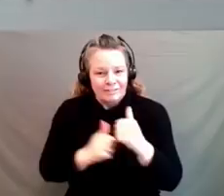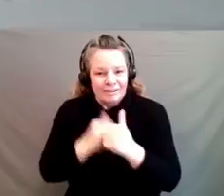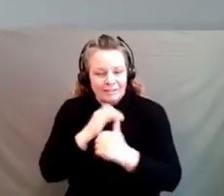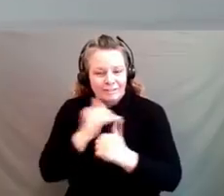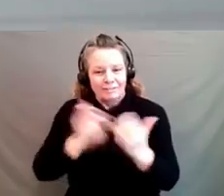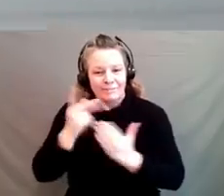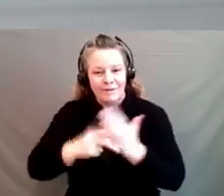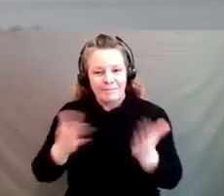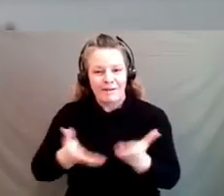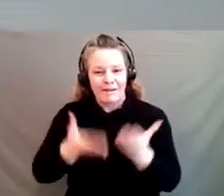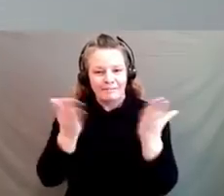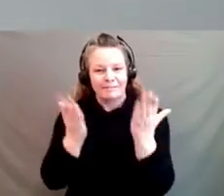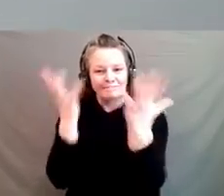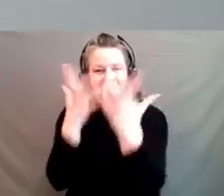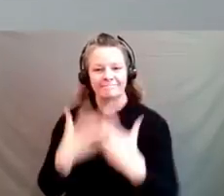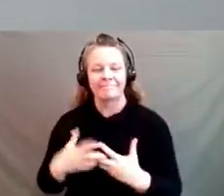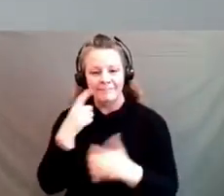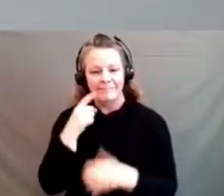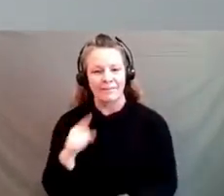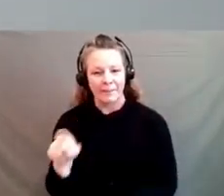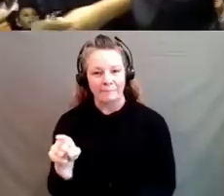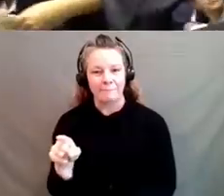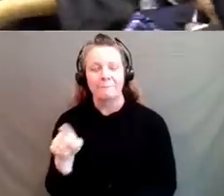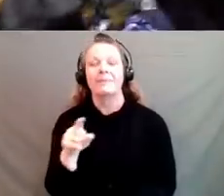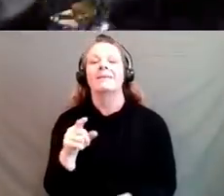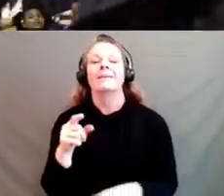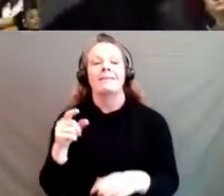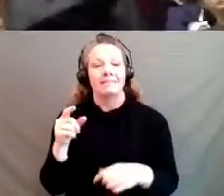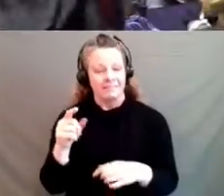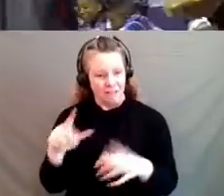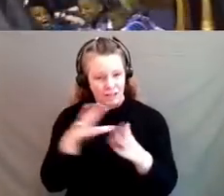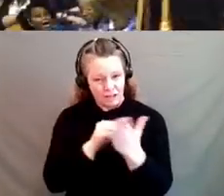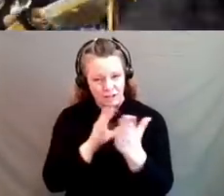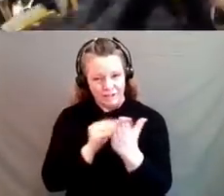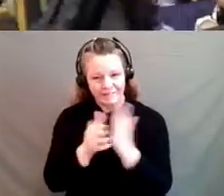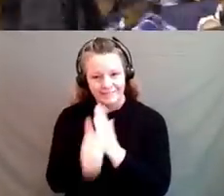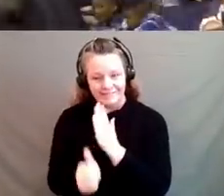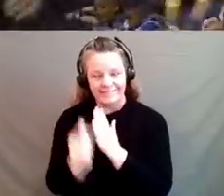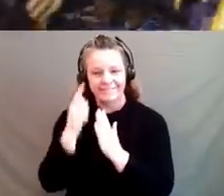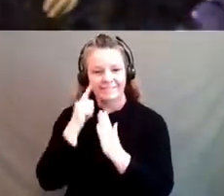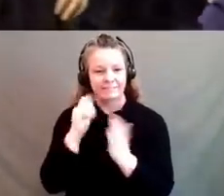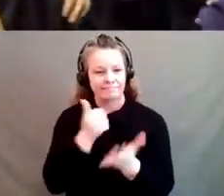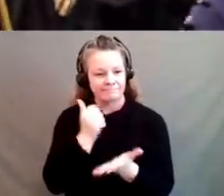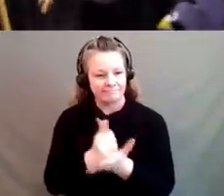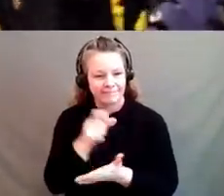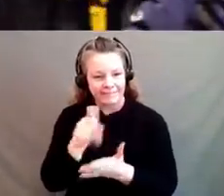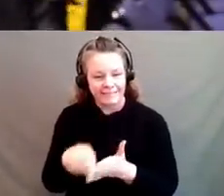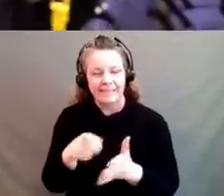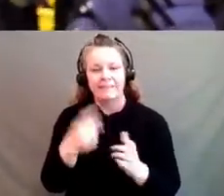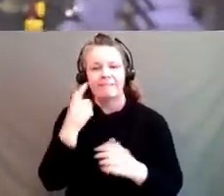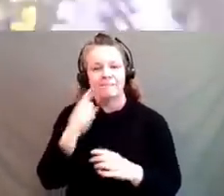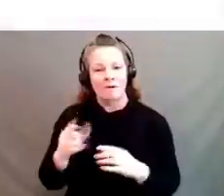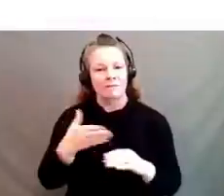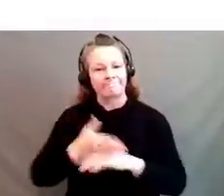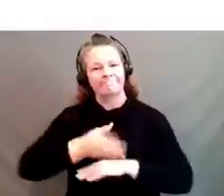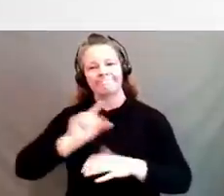work for them, learning the skills and earning the credentials required to cross that long-awaited finish